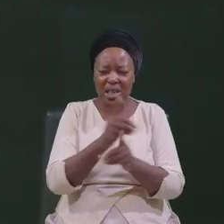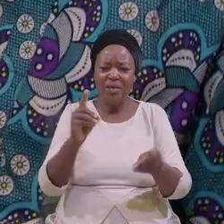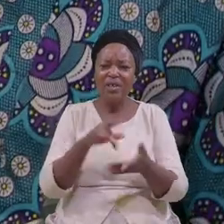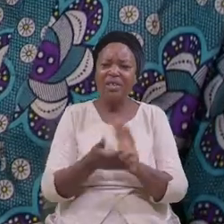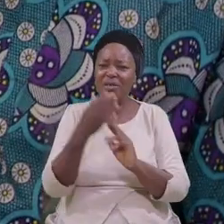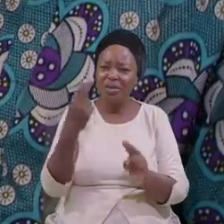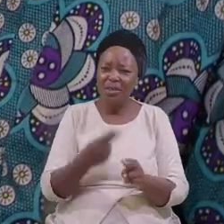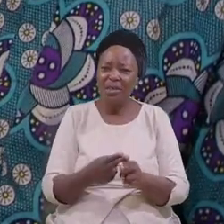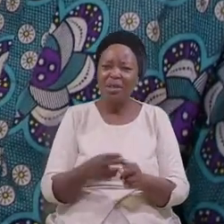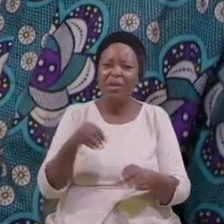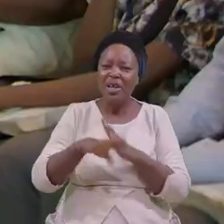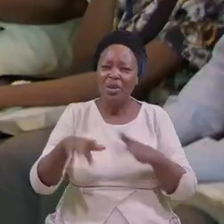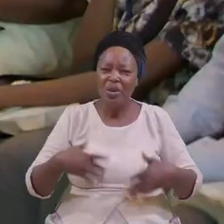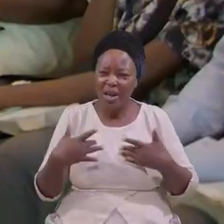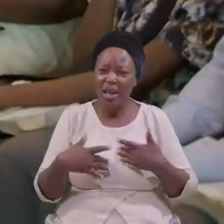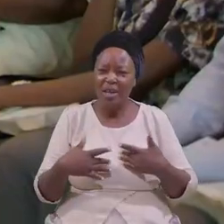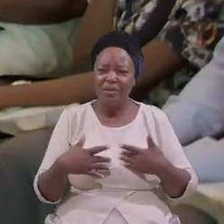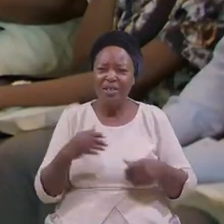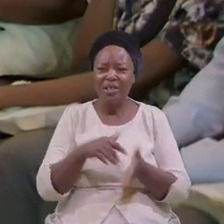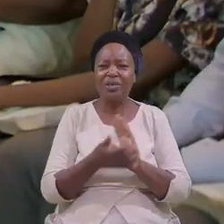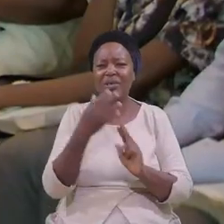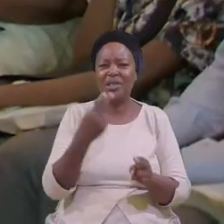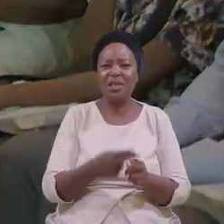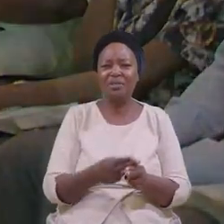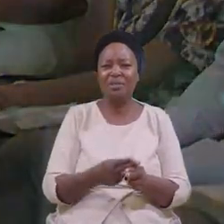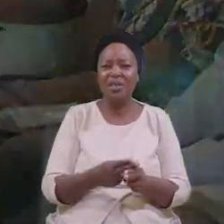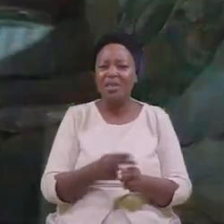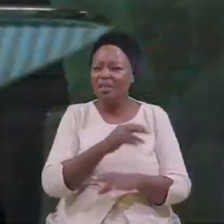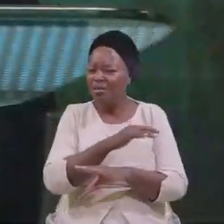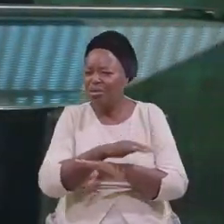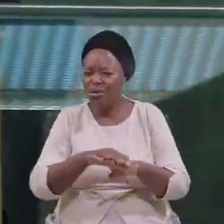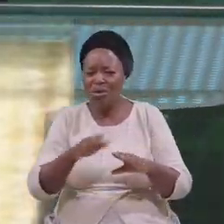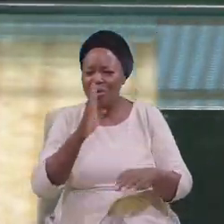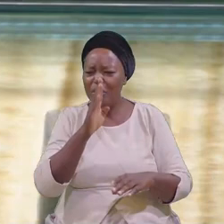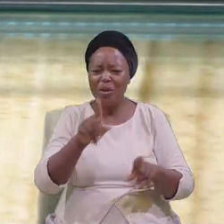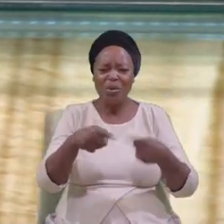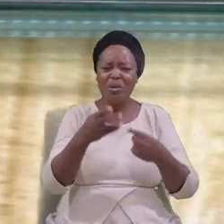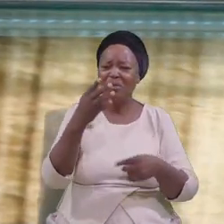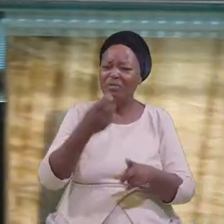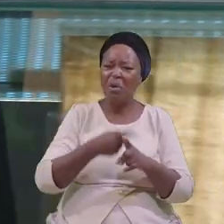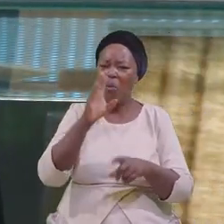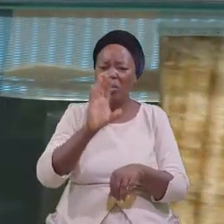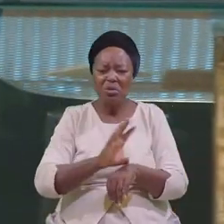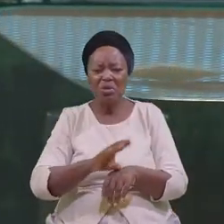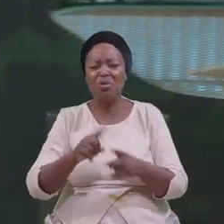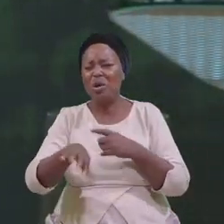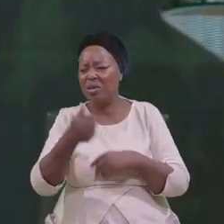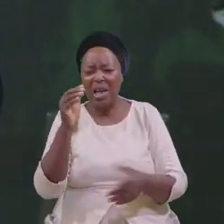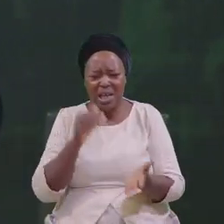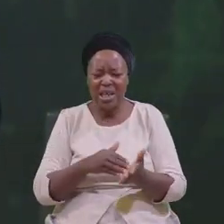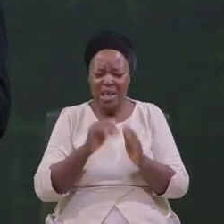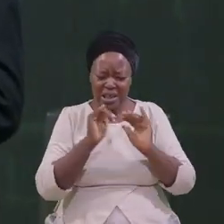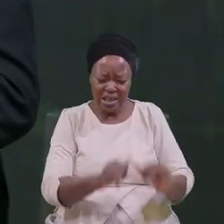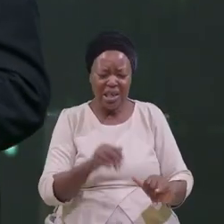deliverance in your life. How do you want to, you know, grow older and older